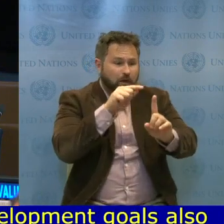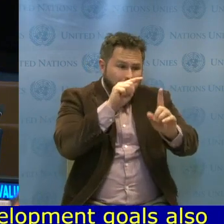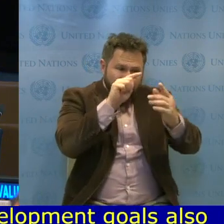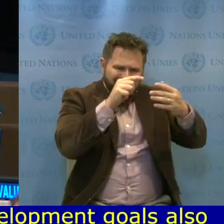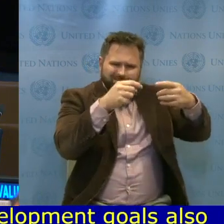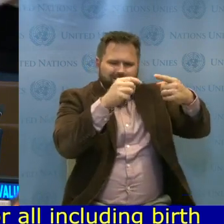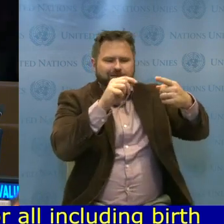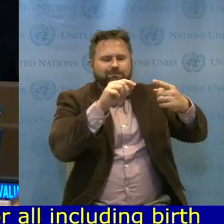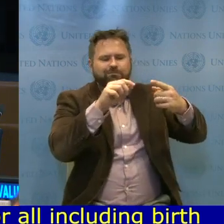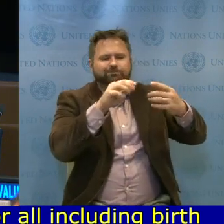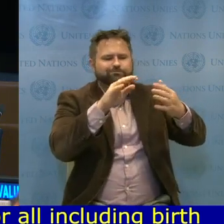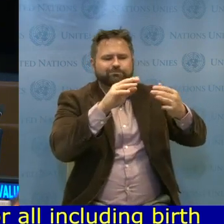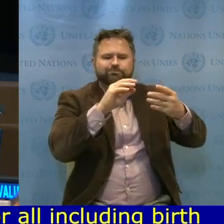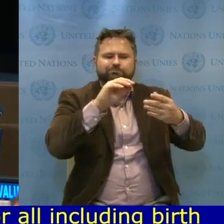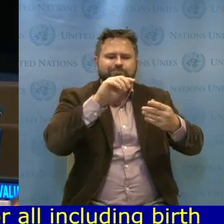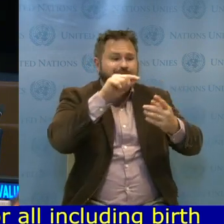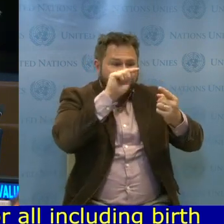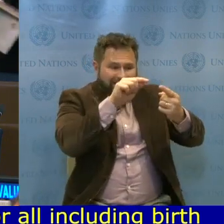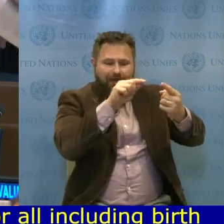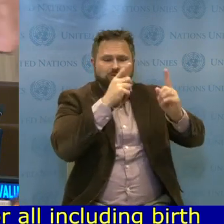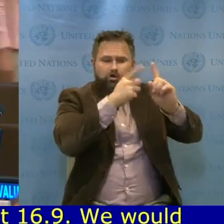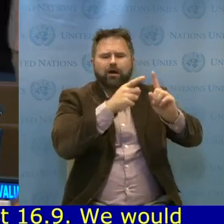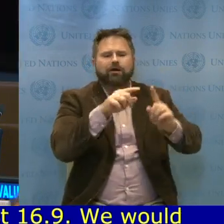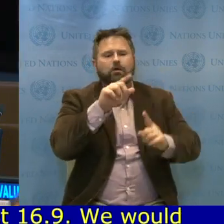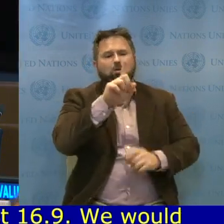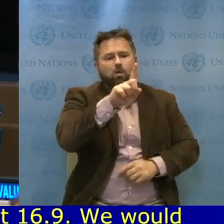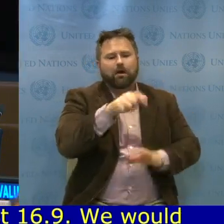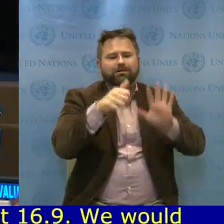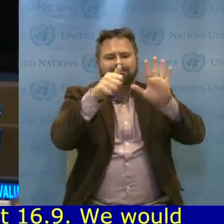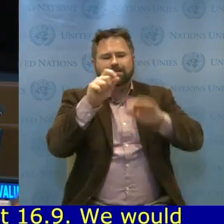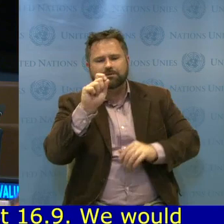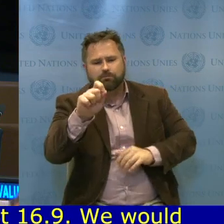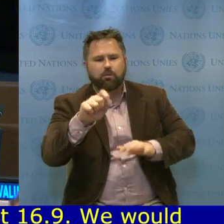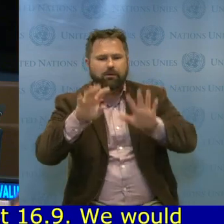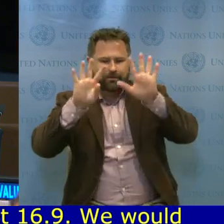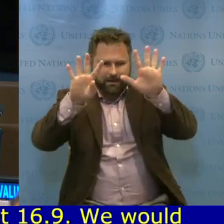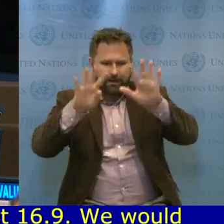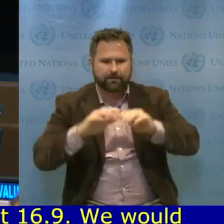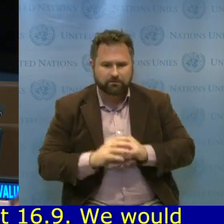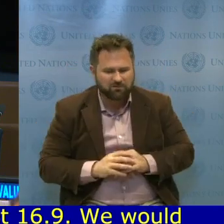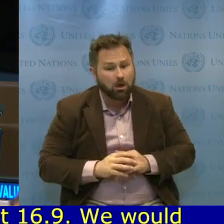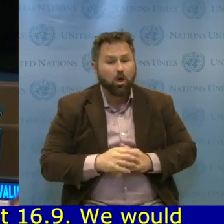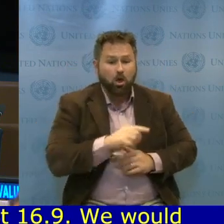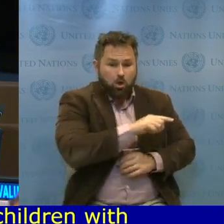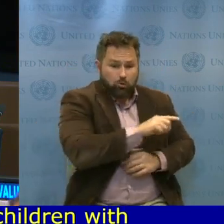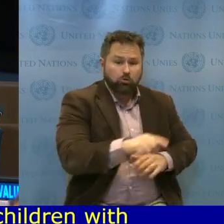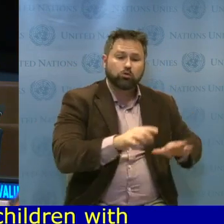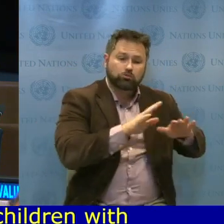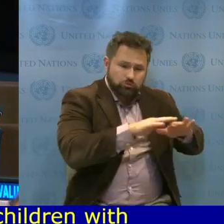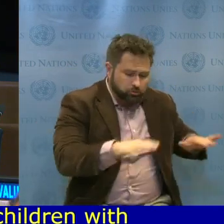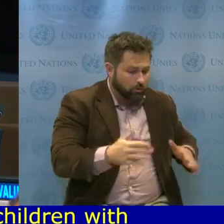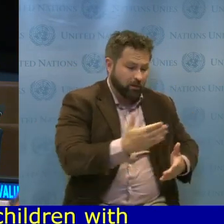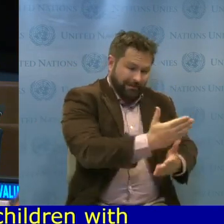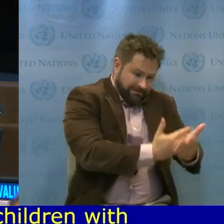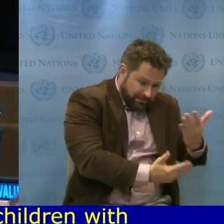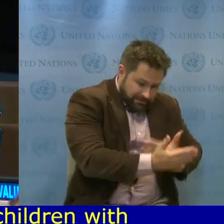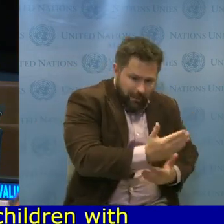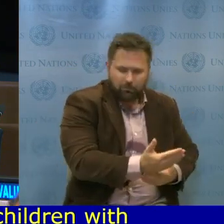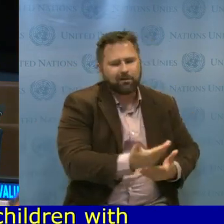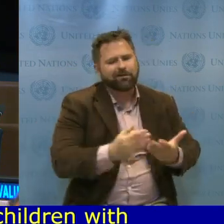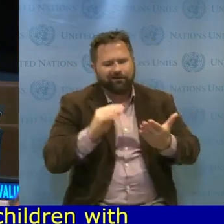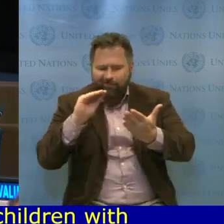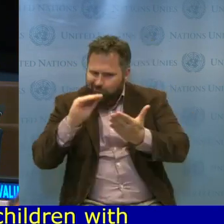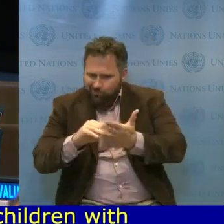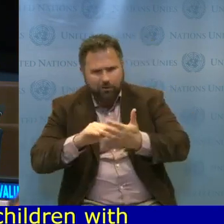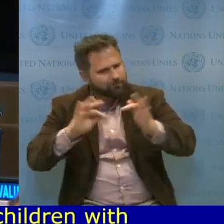not registered at birth are at greater risks of neglect, institutionalization, and premature death. The need to acknowledge